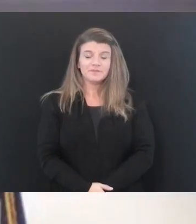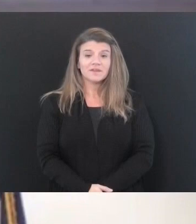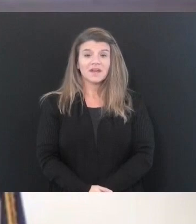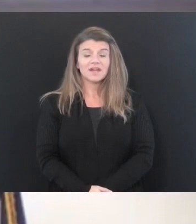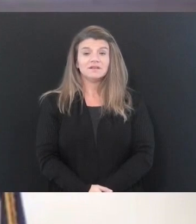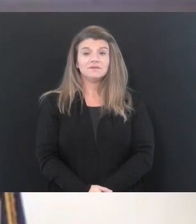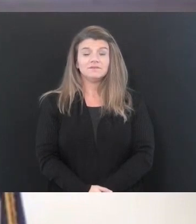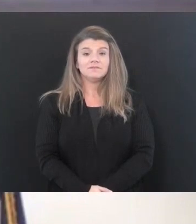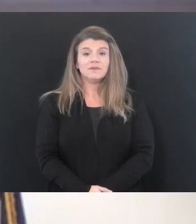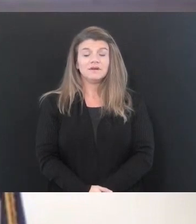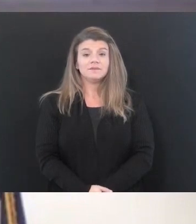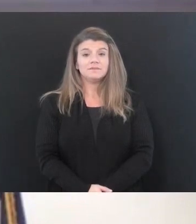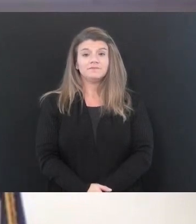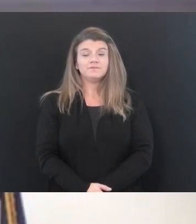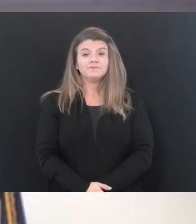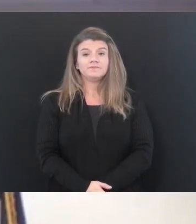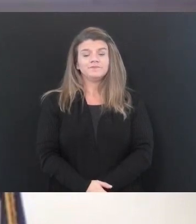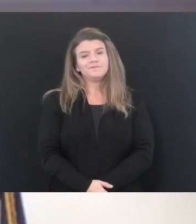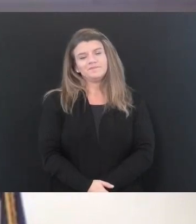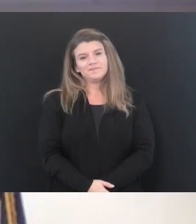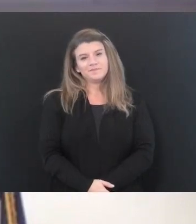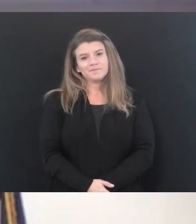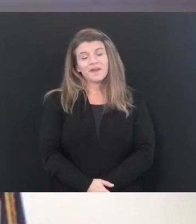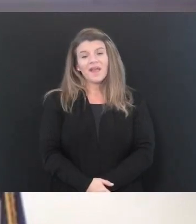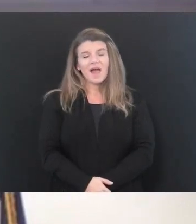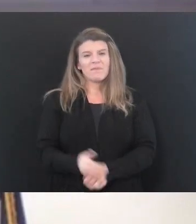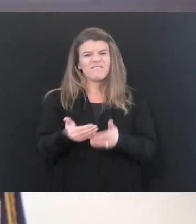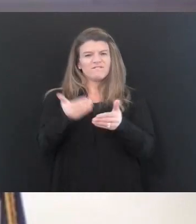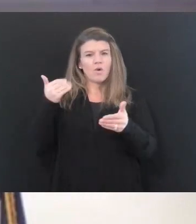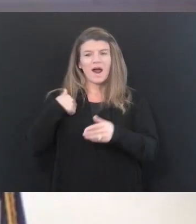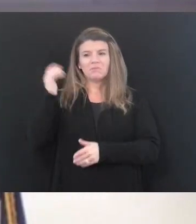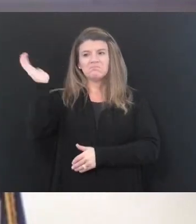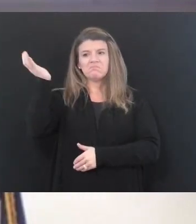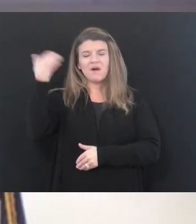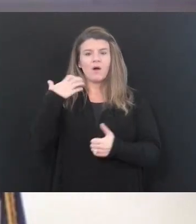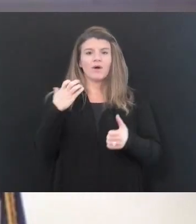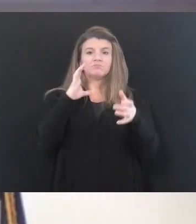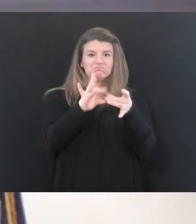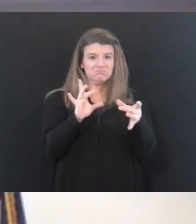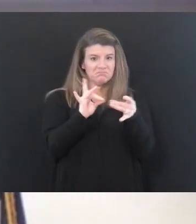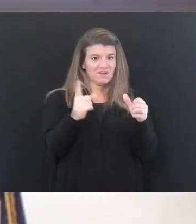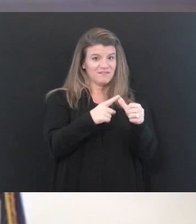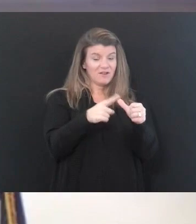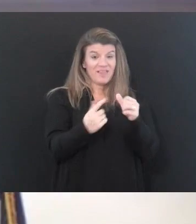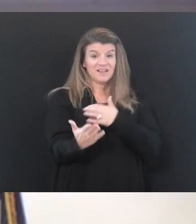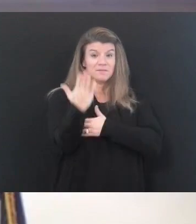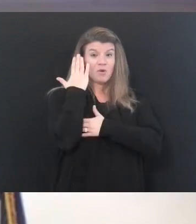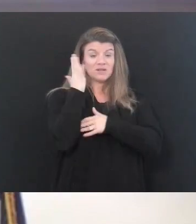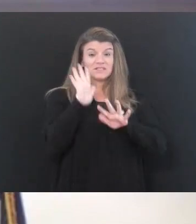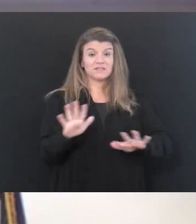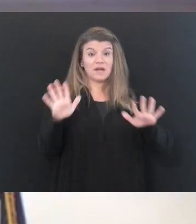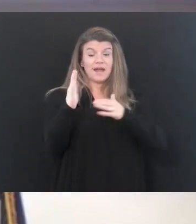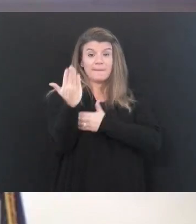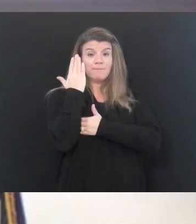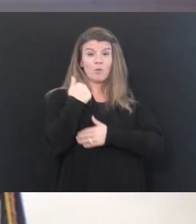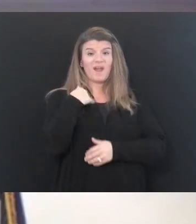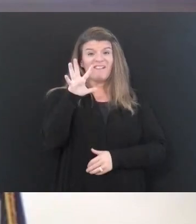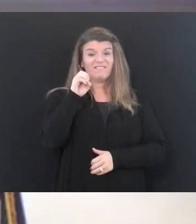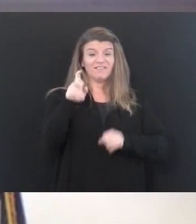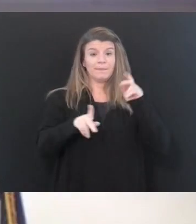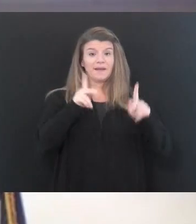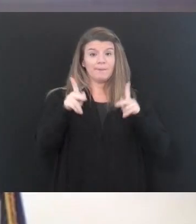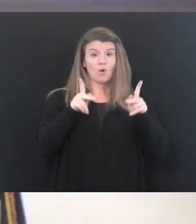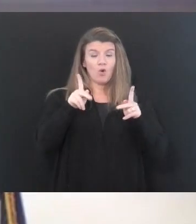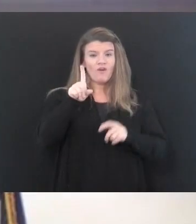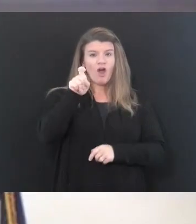hit a couple of key areas, I want to reinforce to folks that this Sunday morning, we had 50 members of the 130th Airlift Wing leave